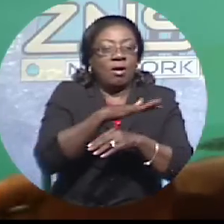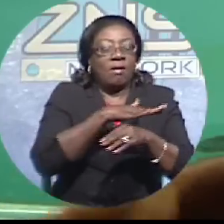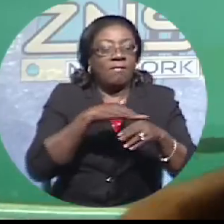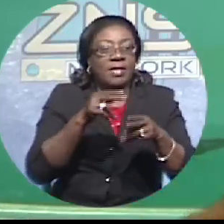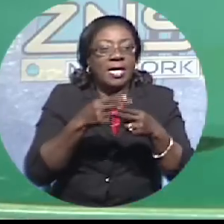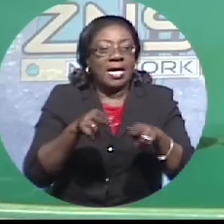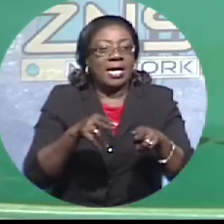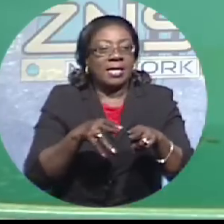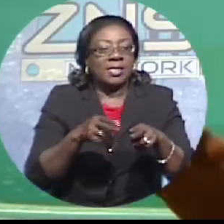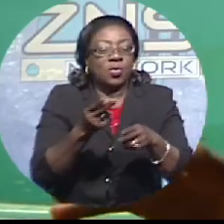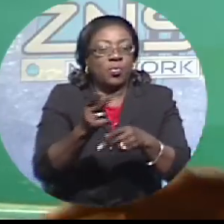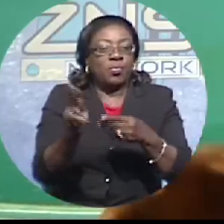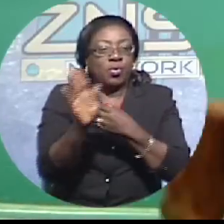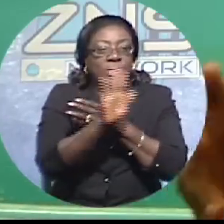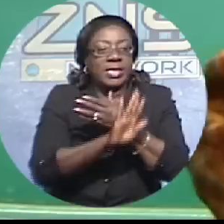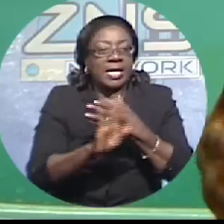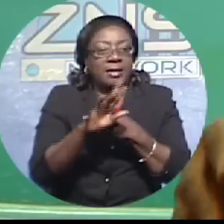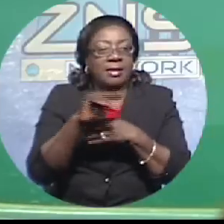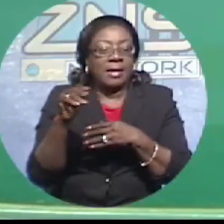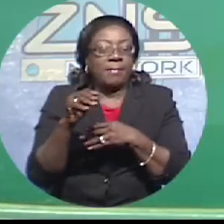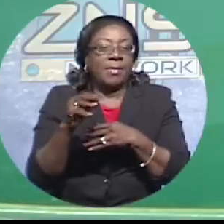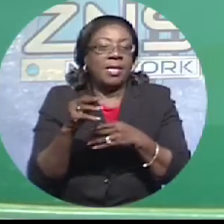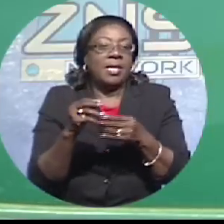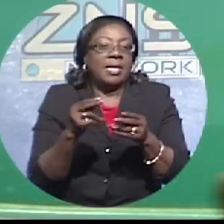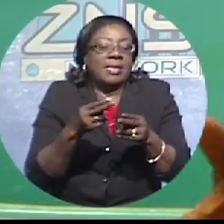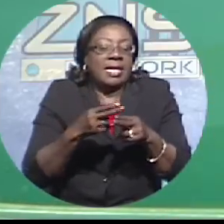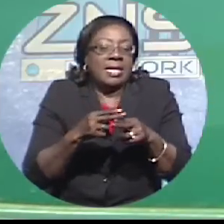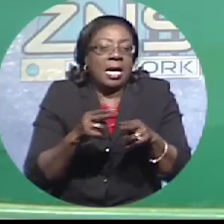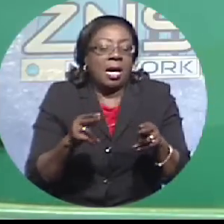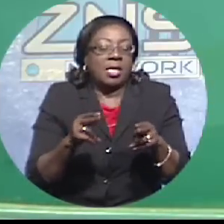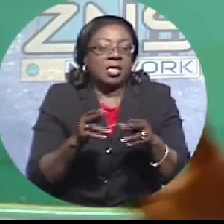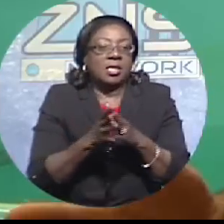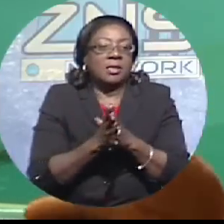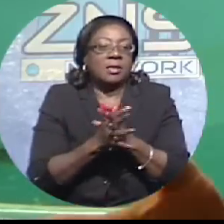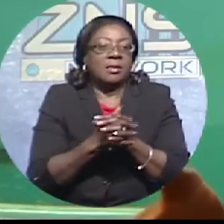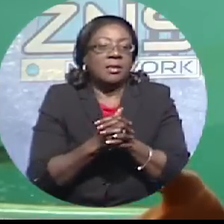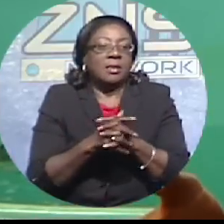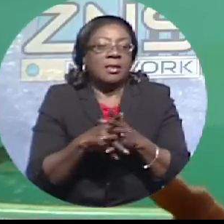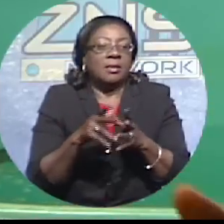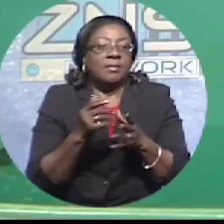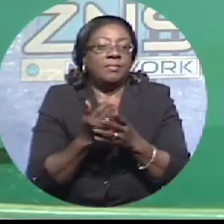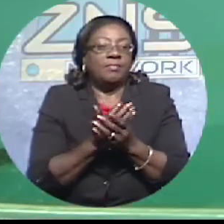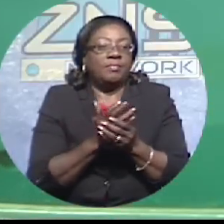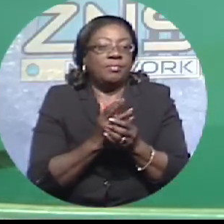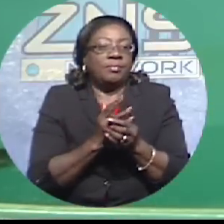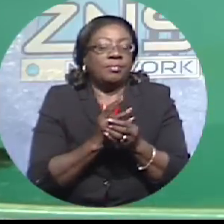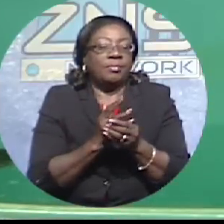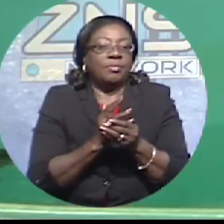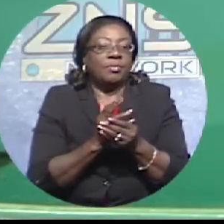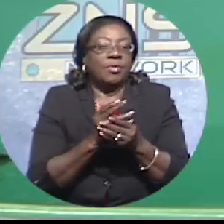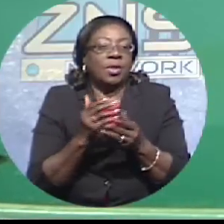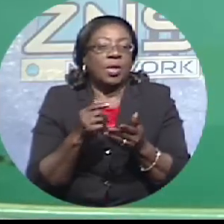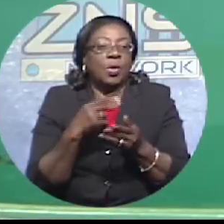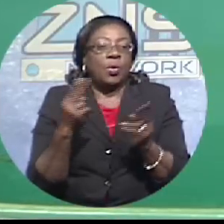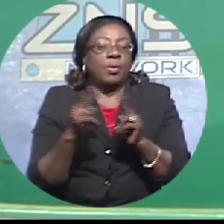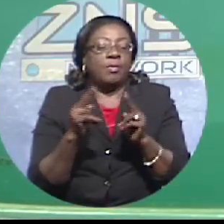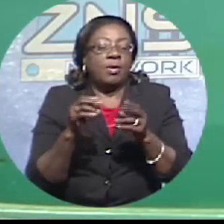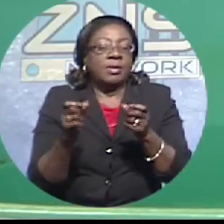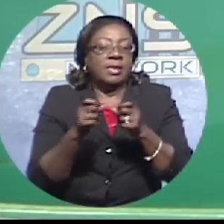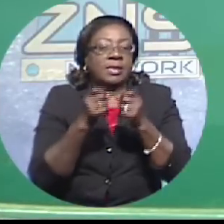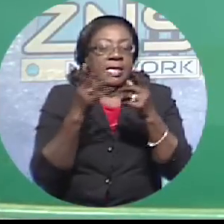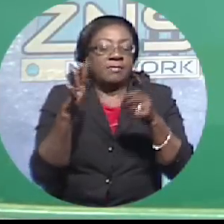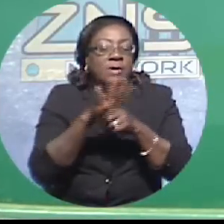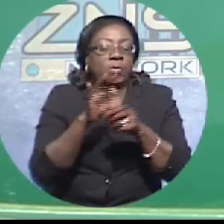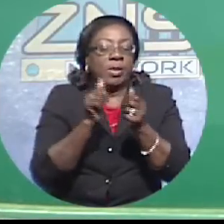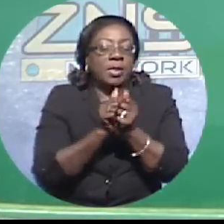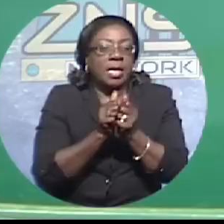little cage so that when the babies are hatched, they come up in the little cage. And then we actually release most of them into the wild. And we've been pretty successful with that. We